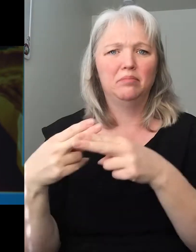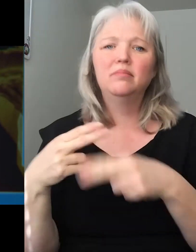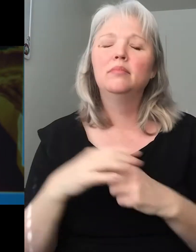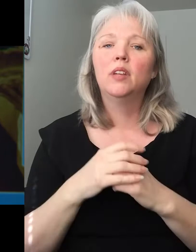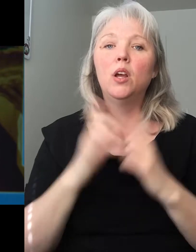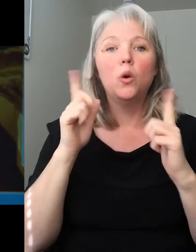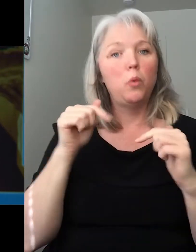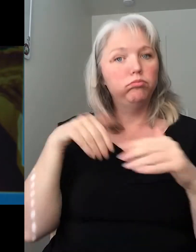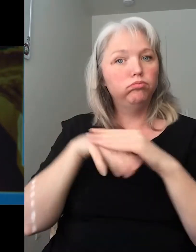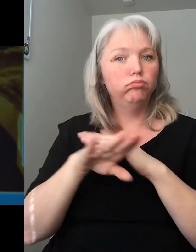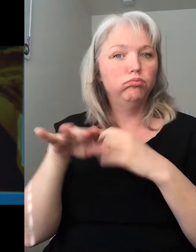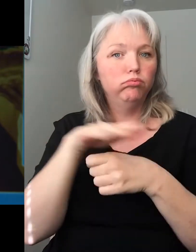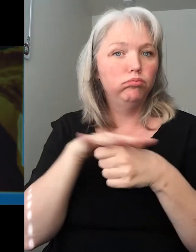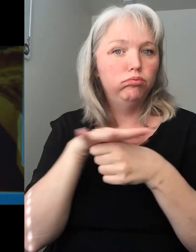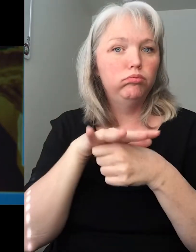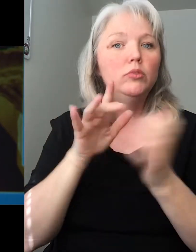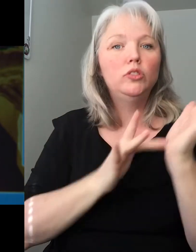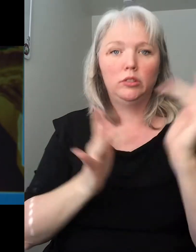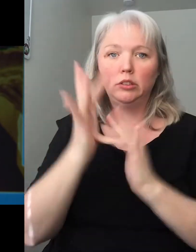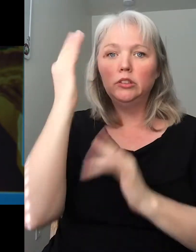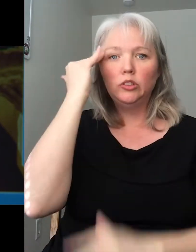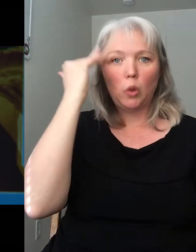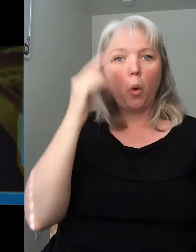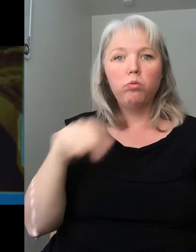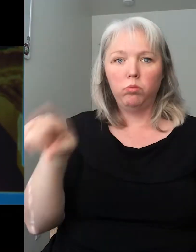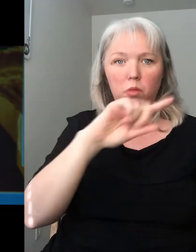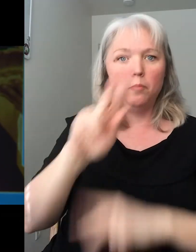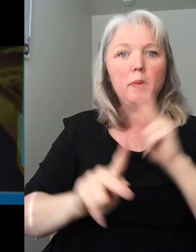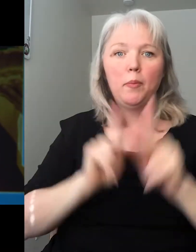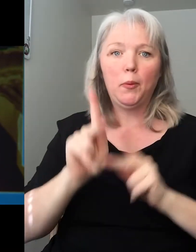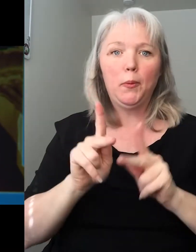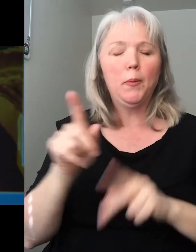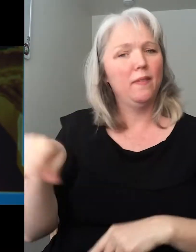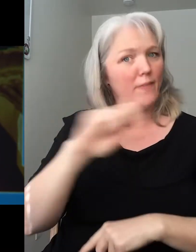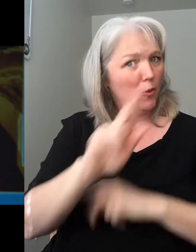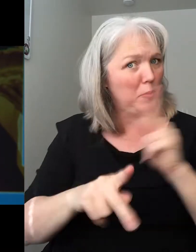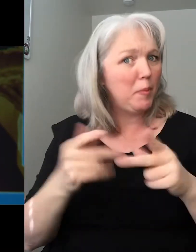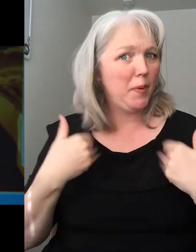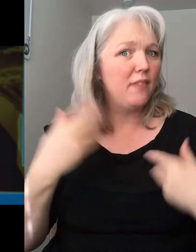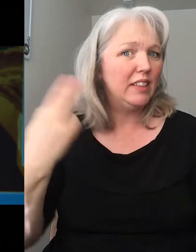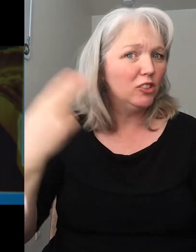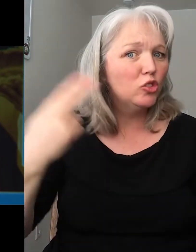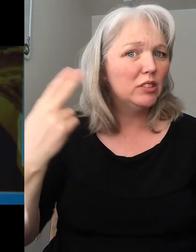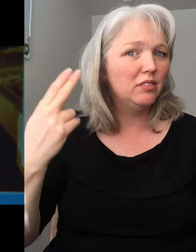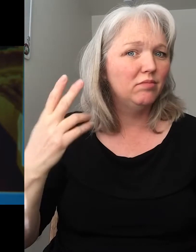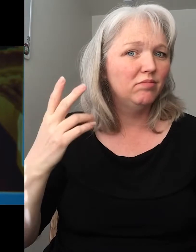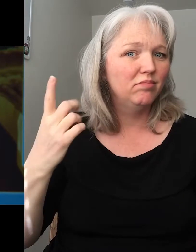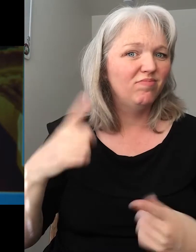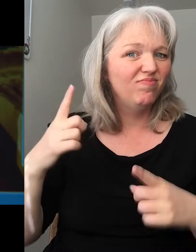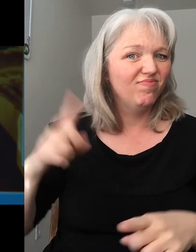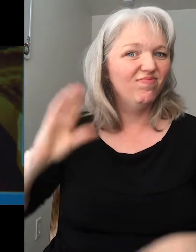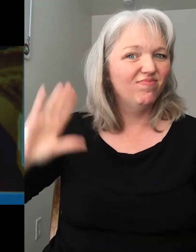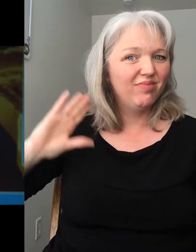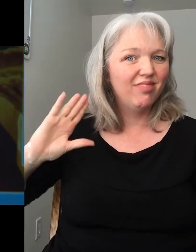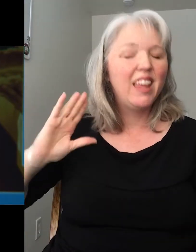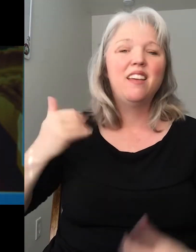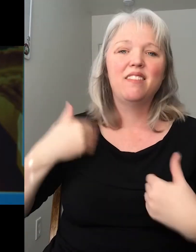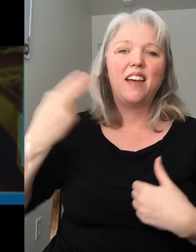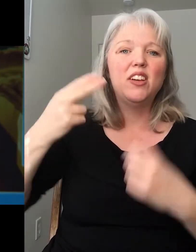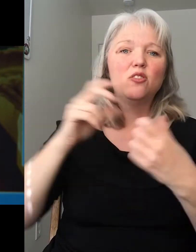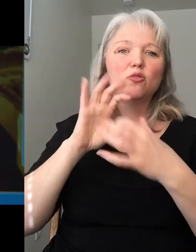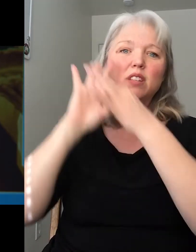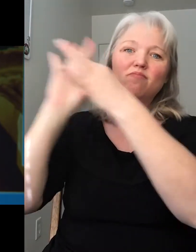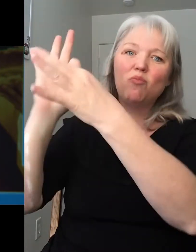area, Jesus knows about these people. You see, these people have a history. These people have a history with